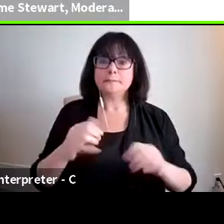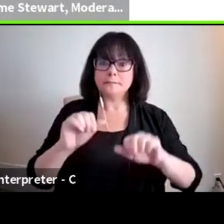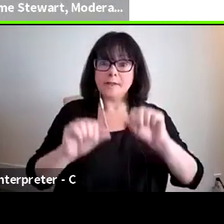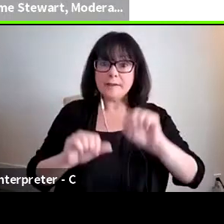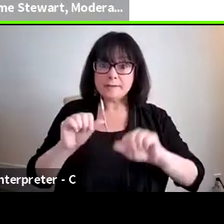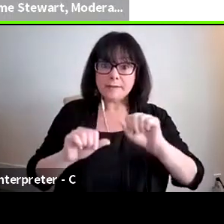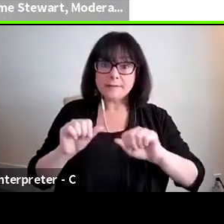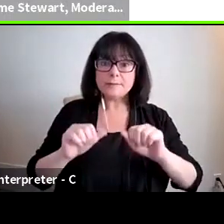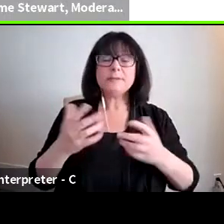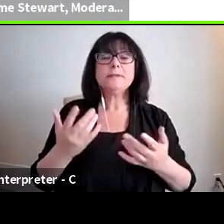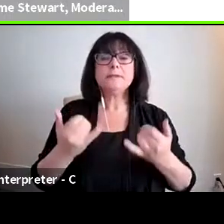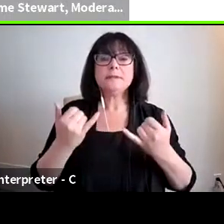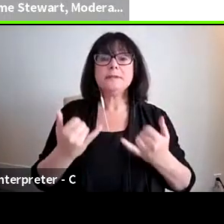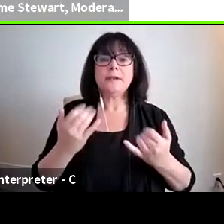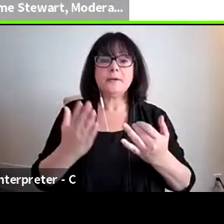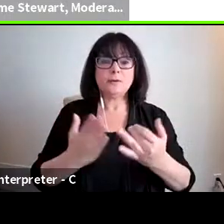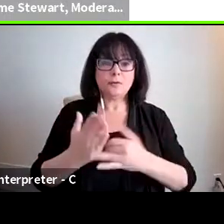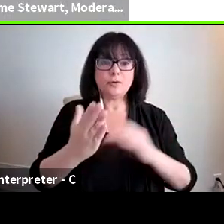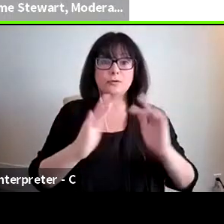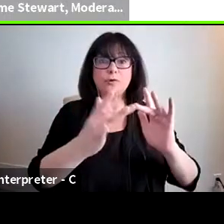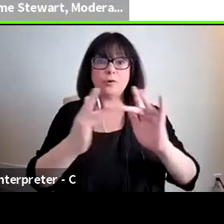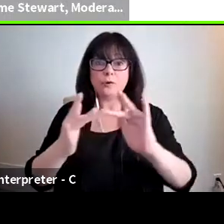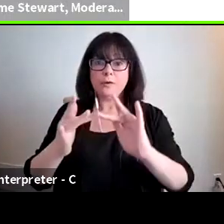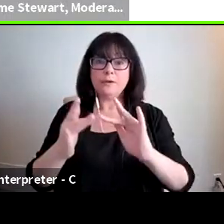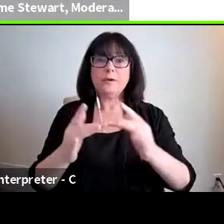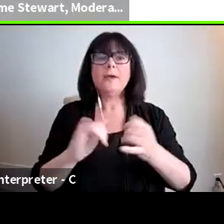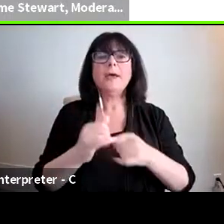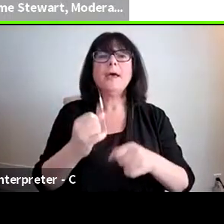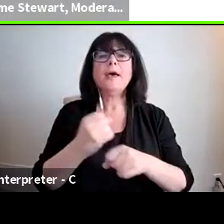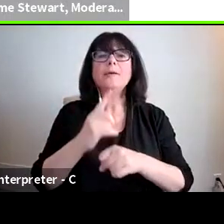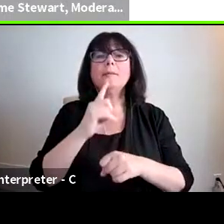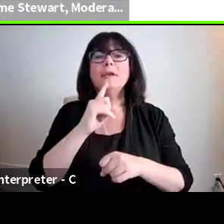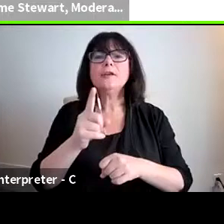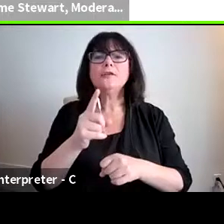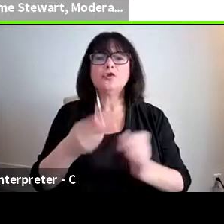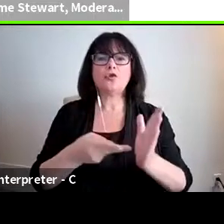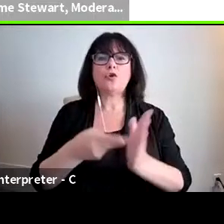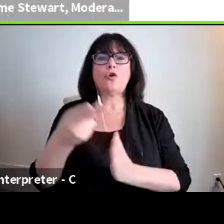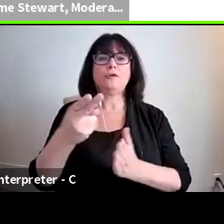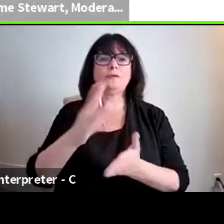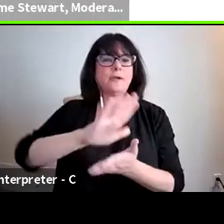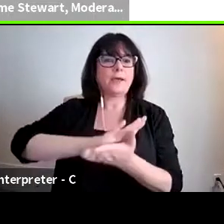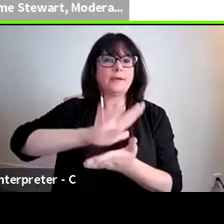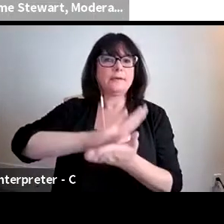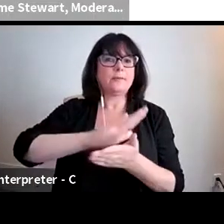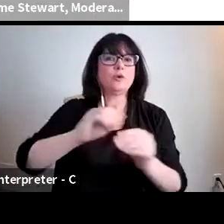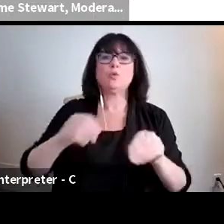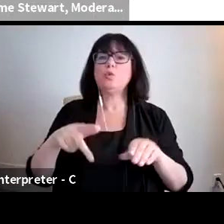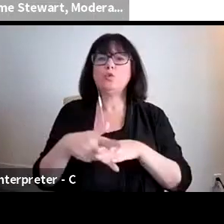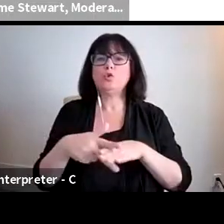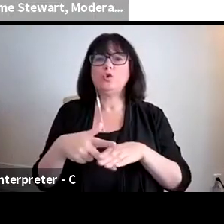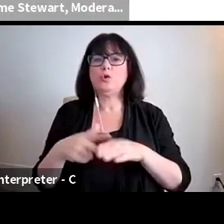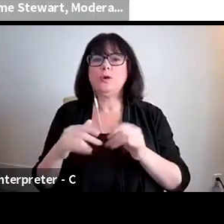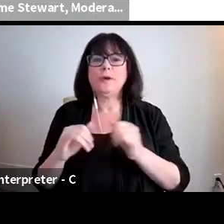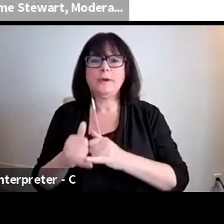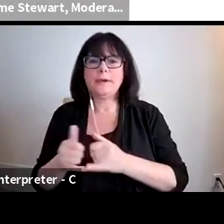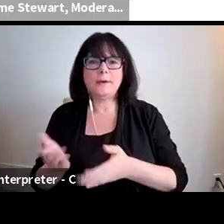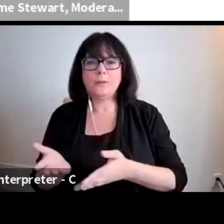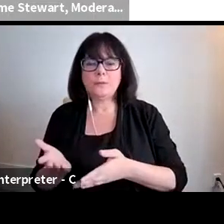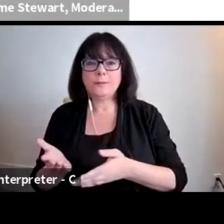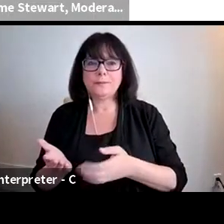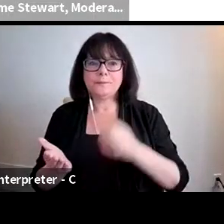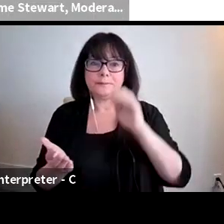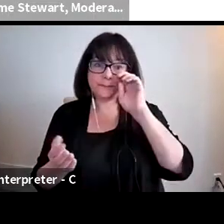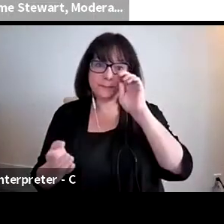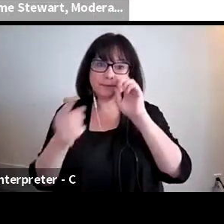university planning on committing to and upholding standards of academic integrity? Okay, I just want to say thank you to